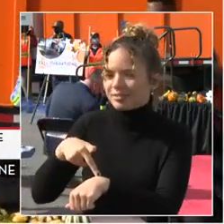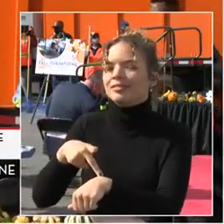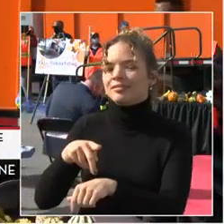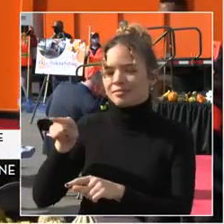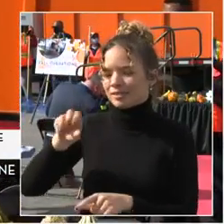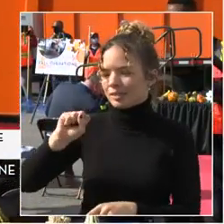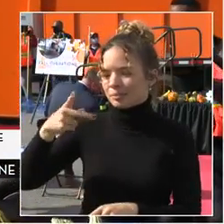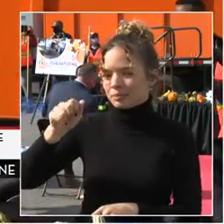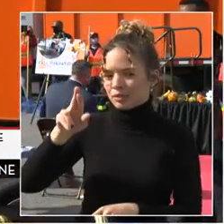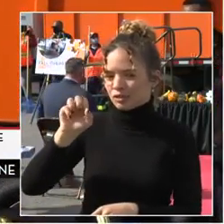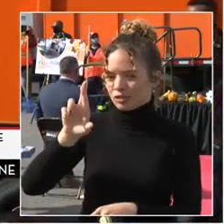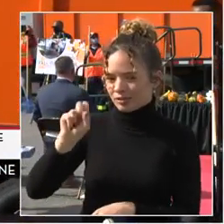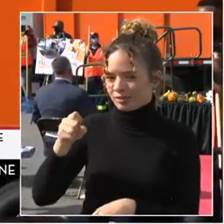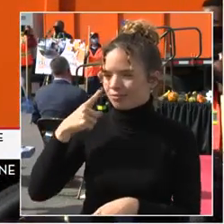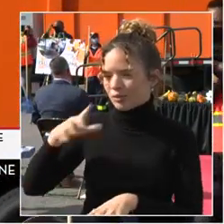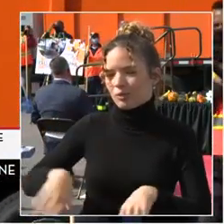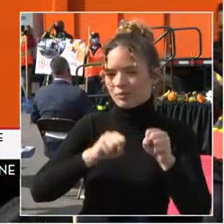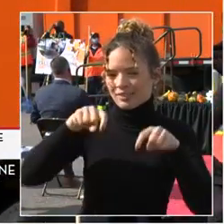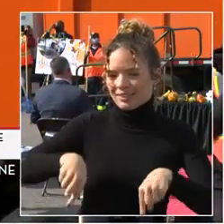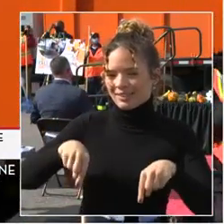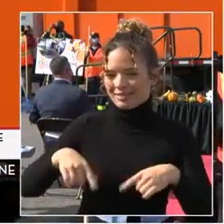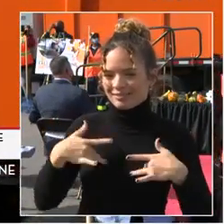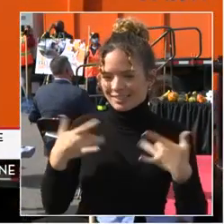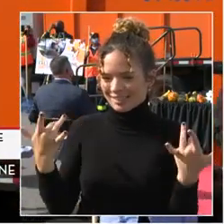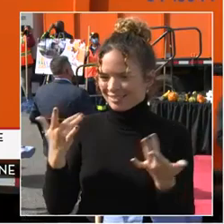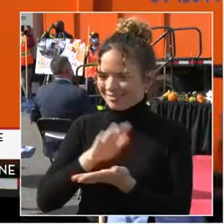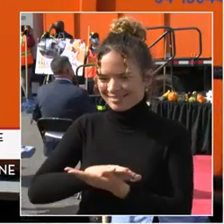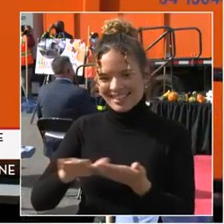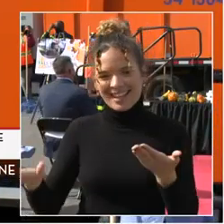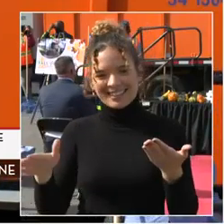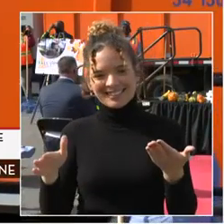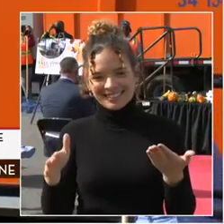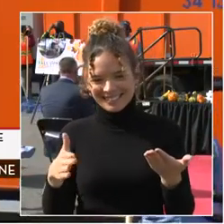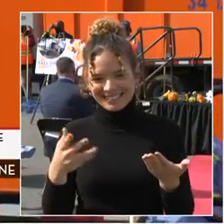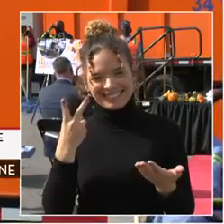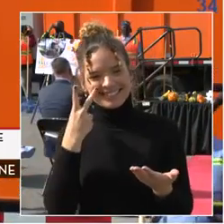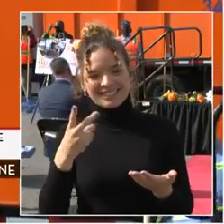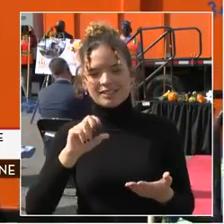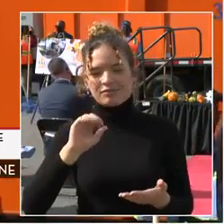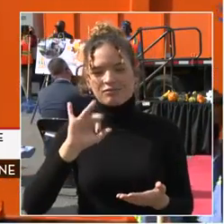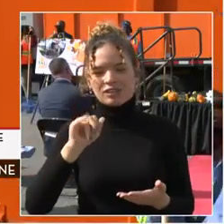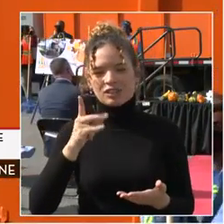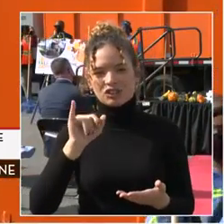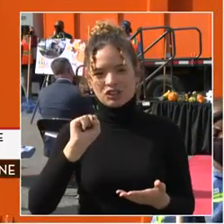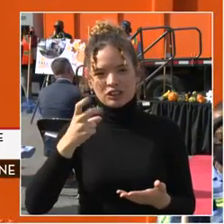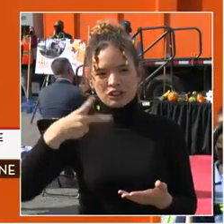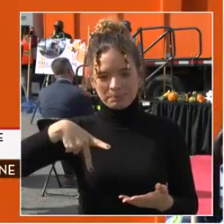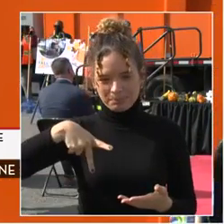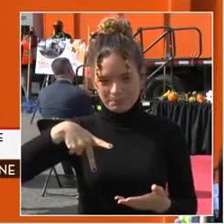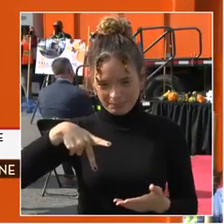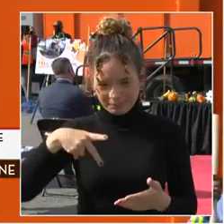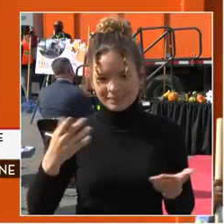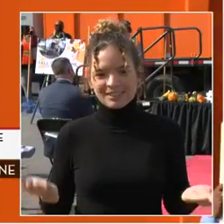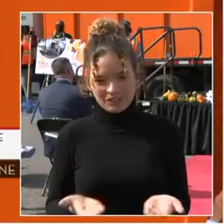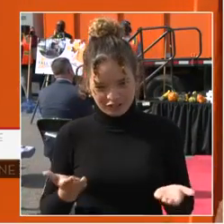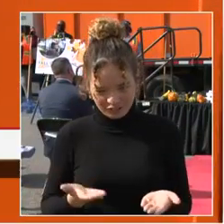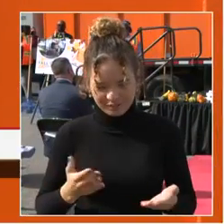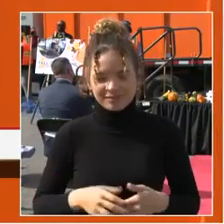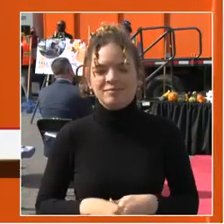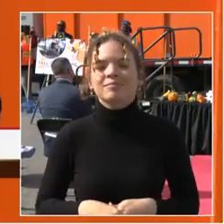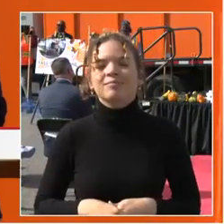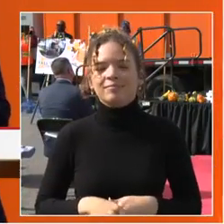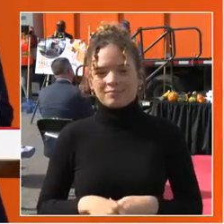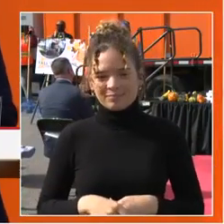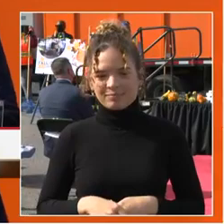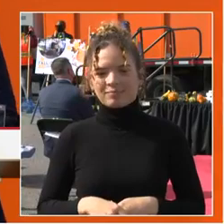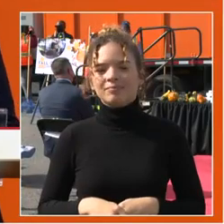the friendship team. My good old friend Donald Hentz, Patricia Brantley, and Miss Scott